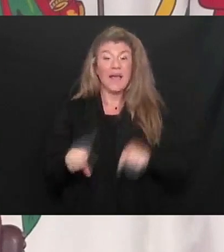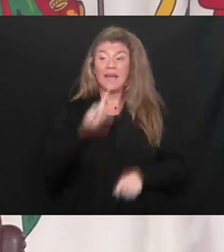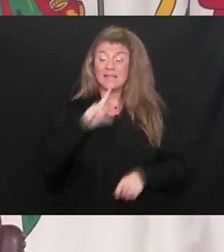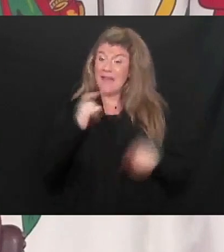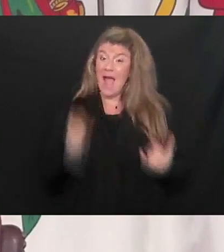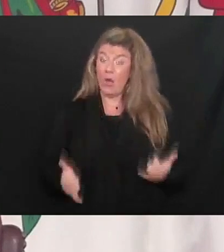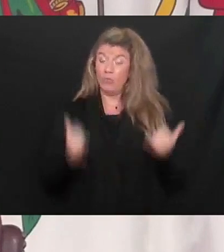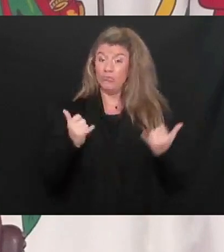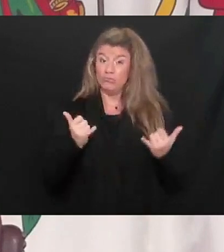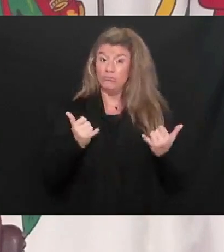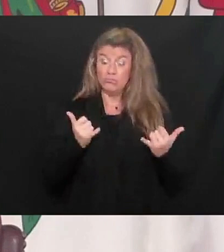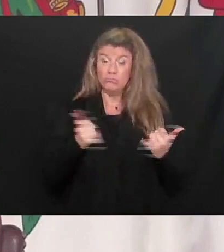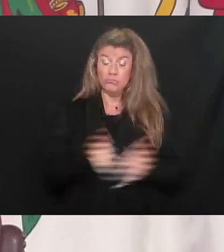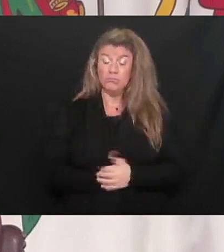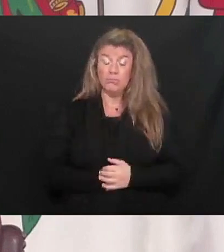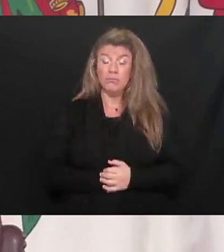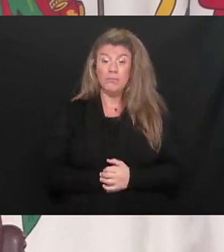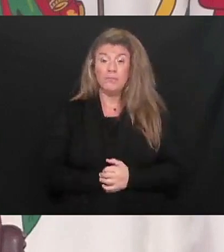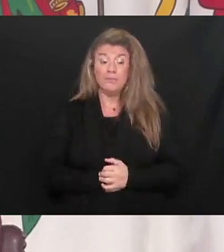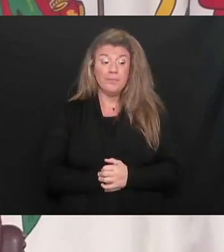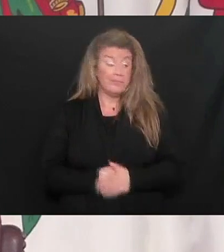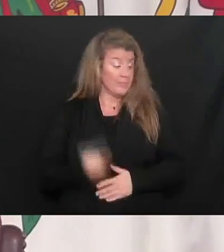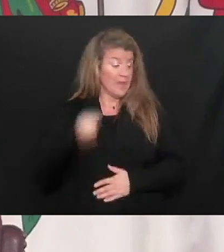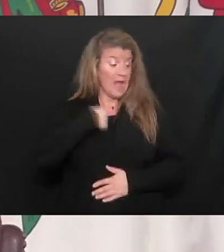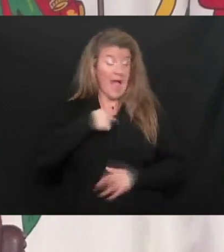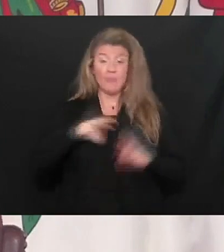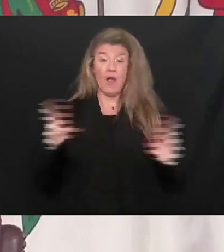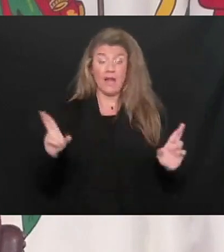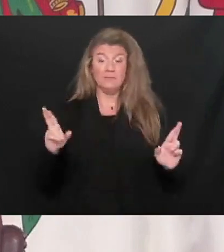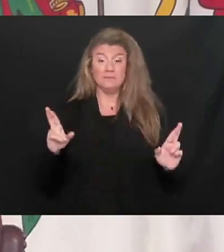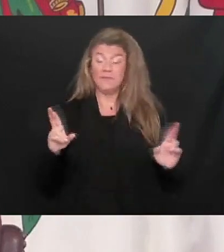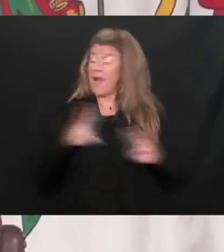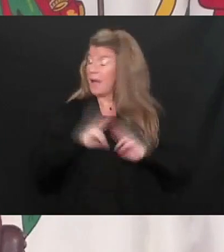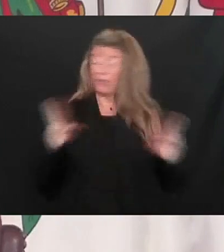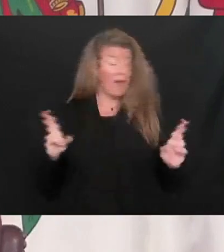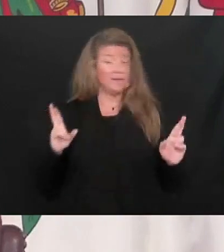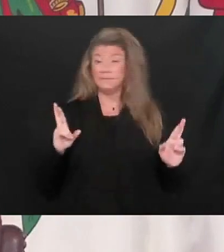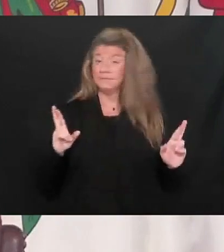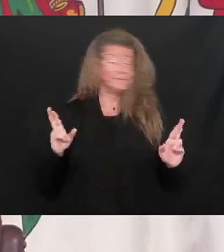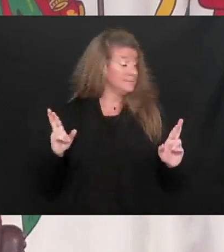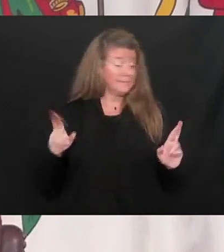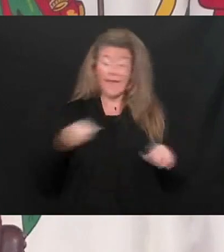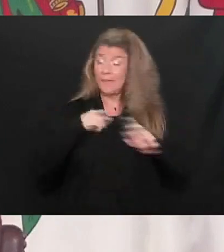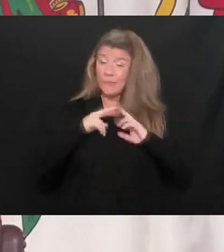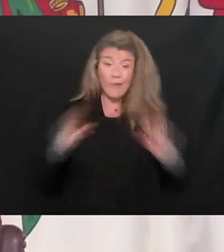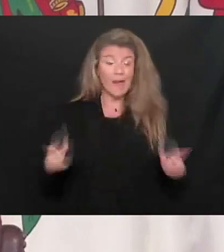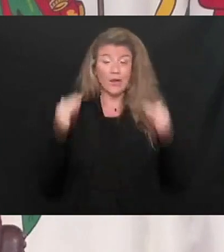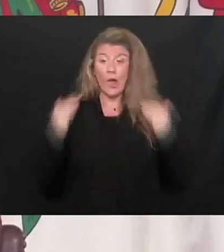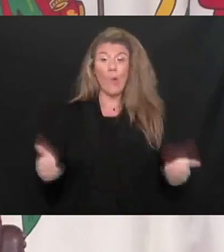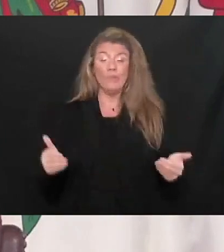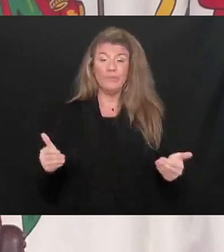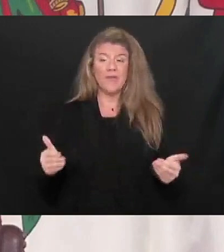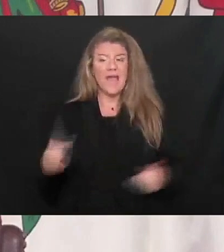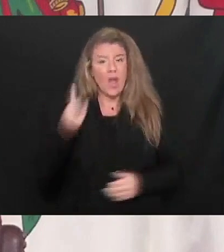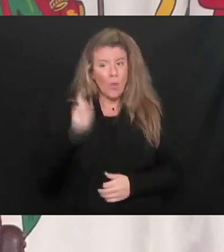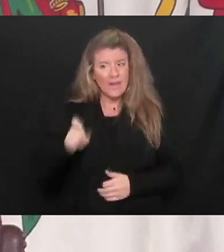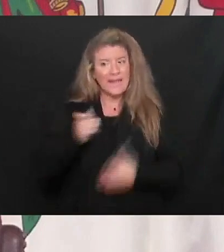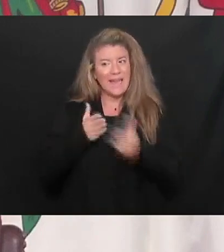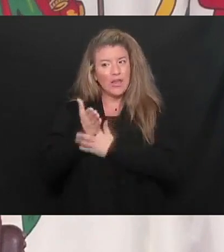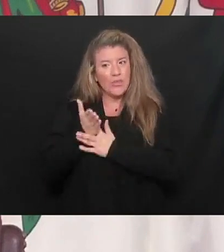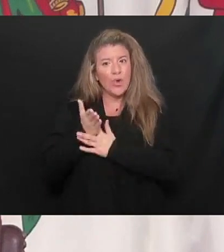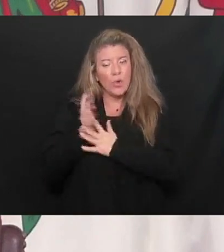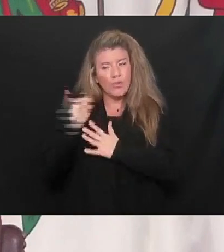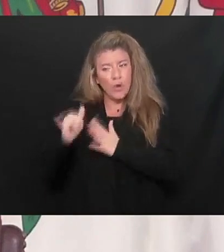now, I'm ready to go. I am ready as ready can be, and we need to get through the hoops, and